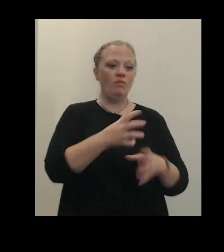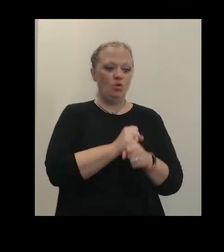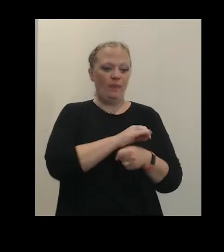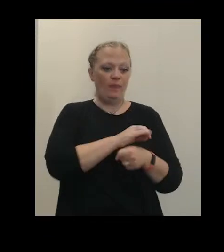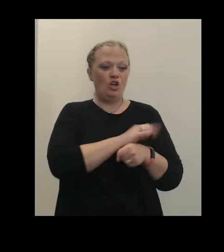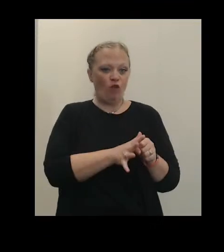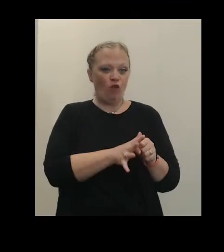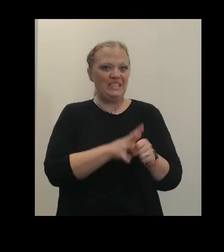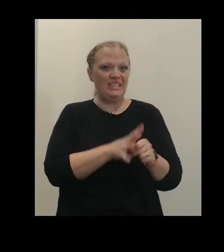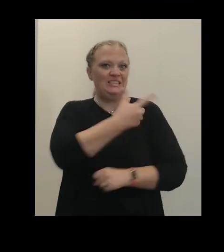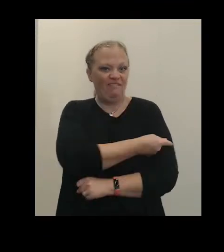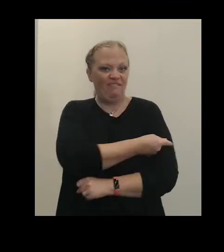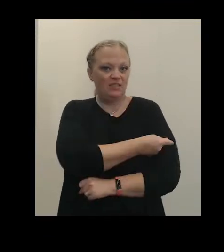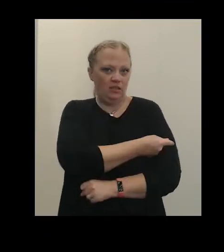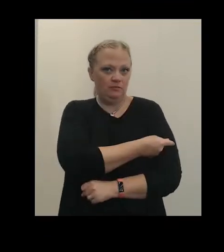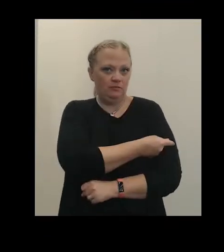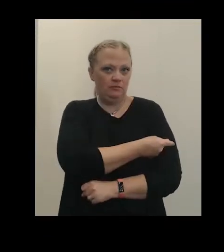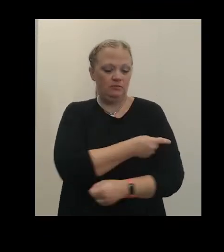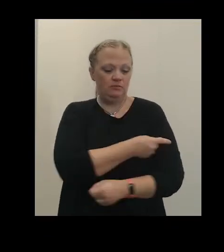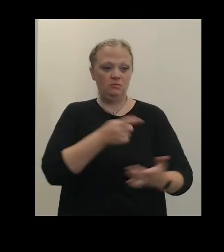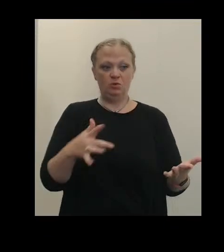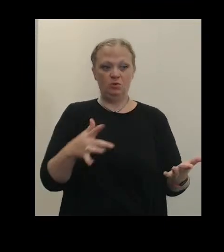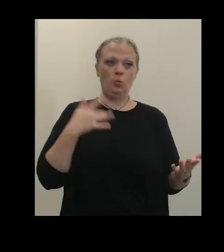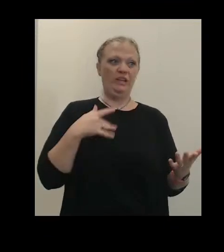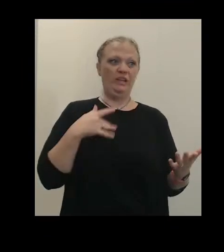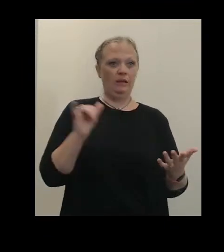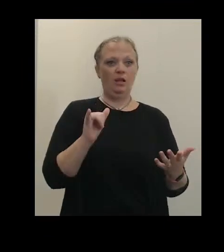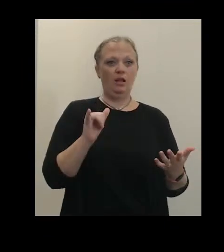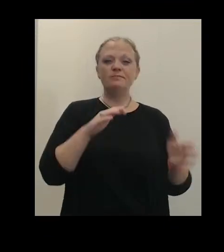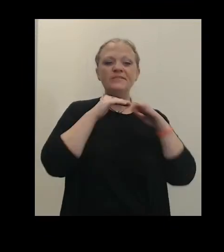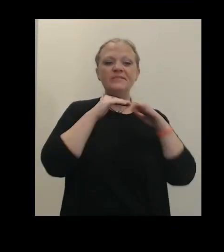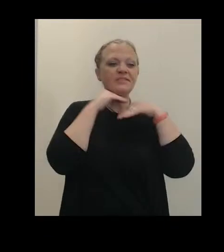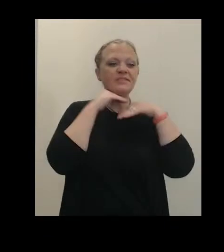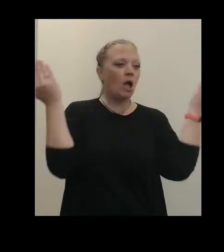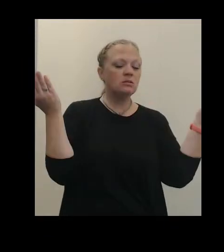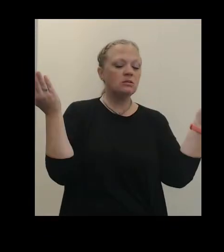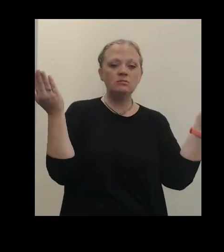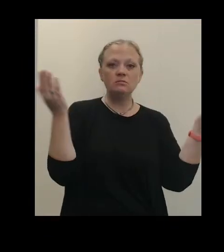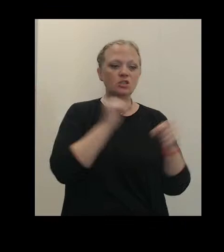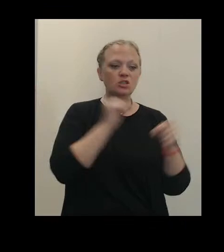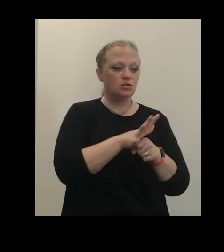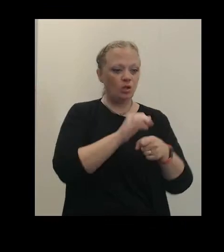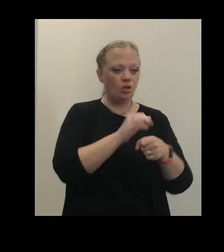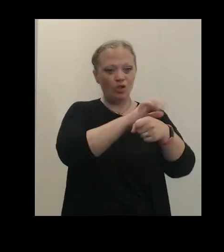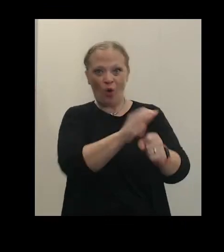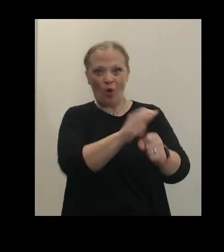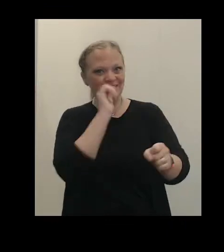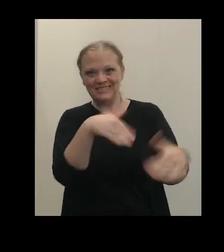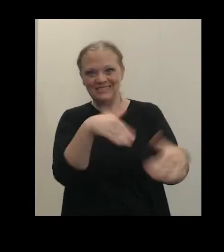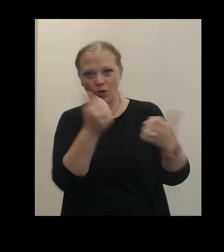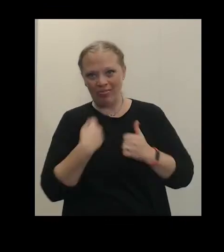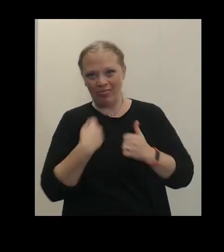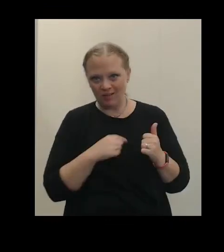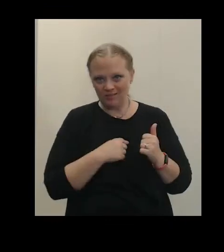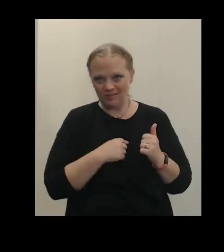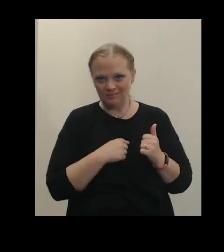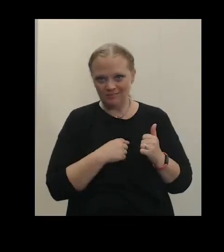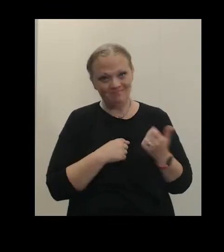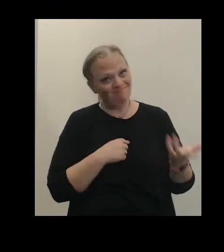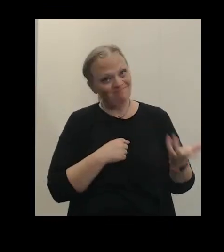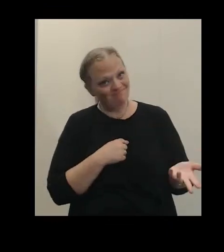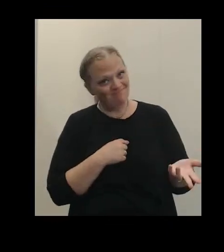vaccine. Even if you feel like you are done with COVID, COVID is not done with us. So it's really important to